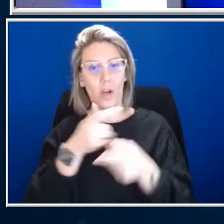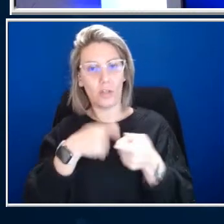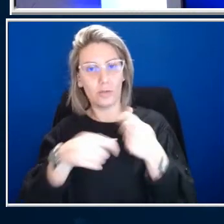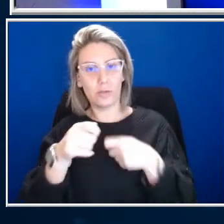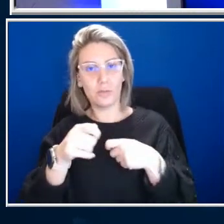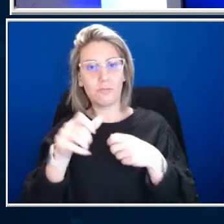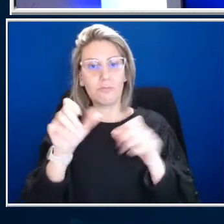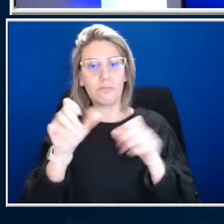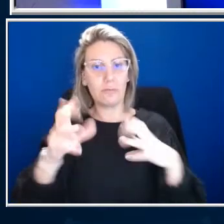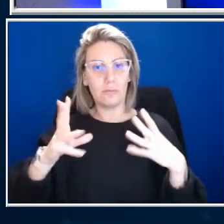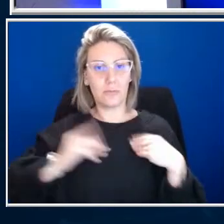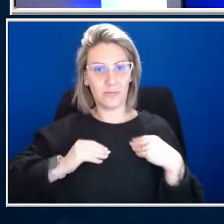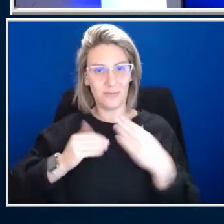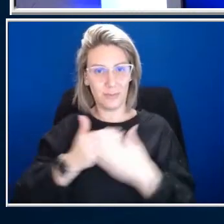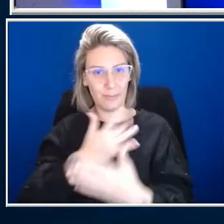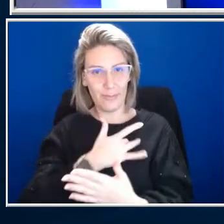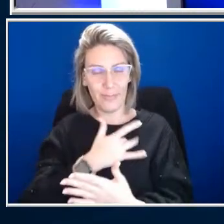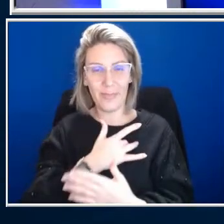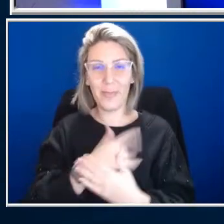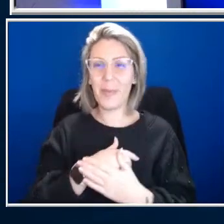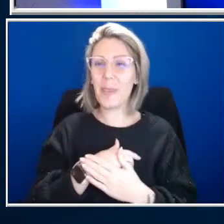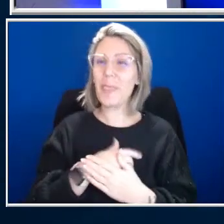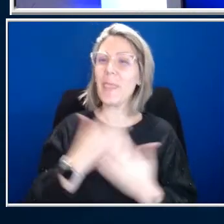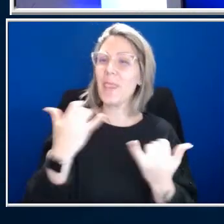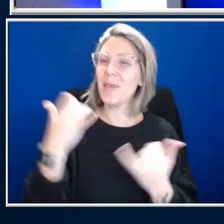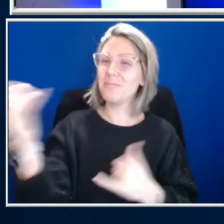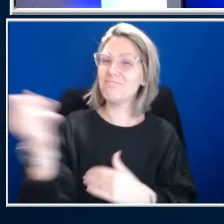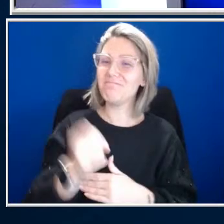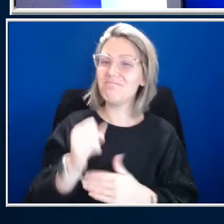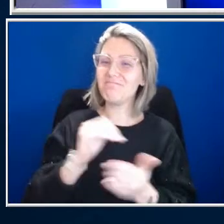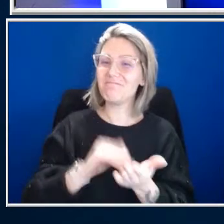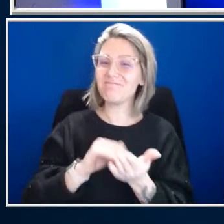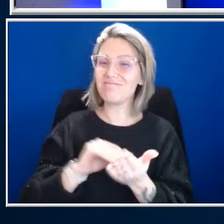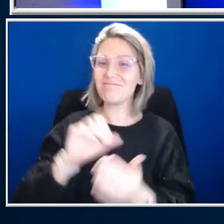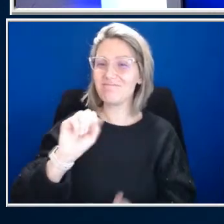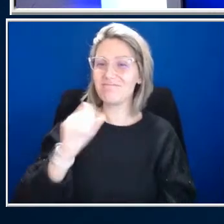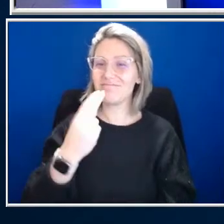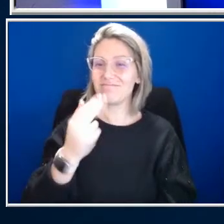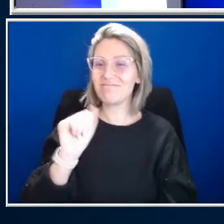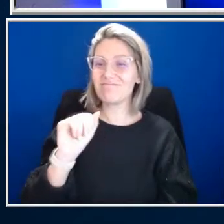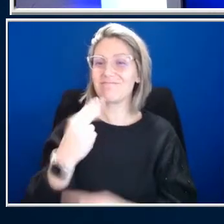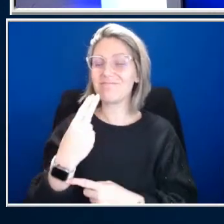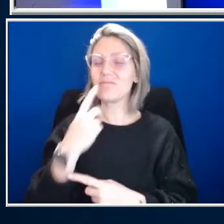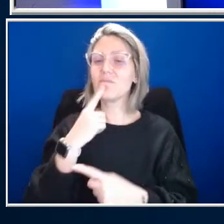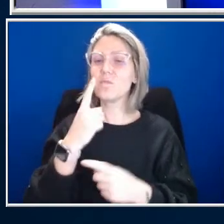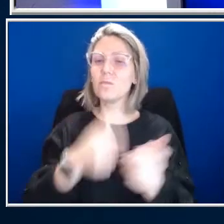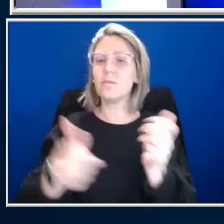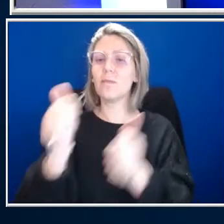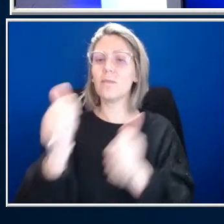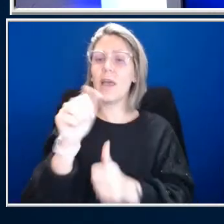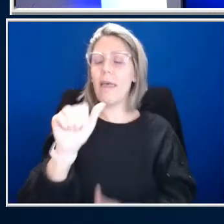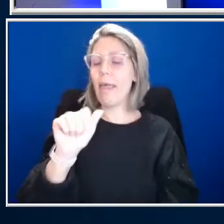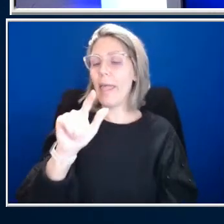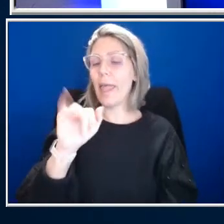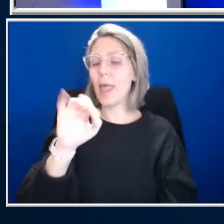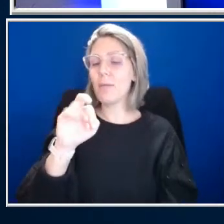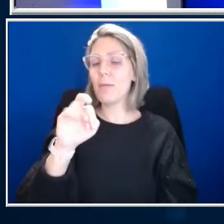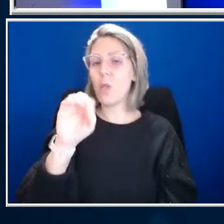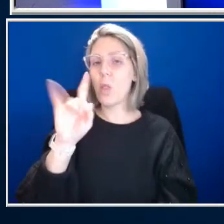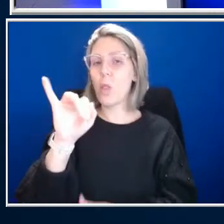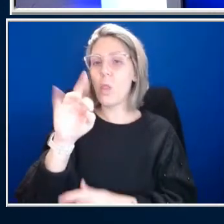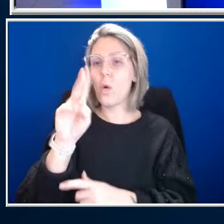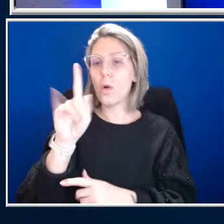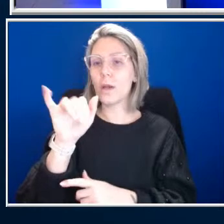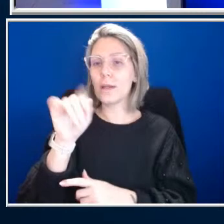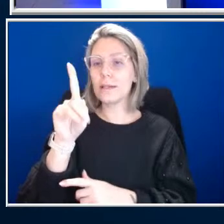this. Yes. So I want to bring in Dr. Shaw because you're head of the amyloid program. Just help us understand the disease that Gene had. He